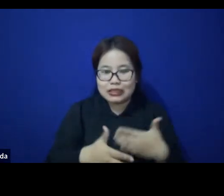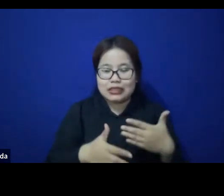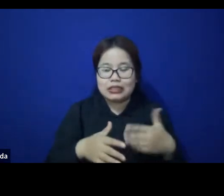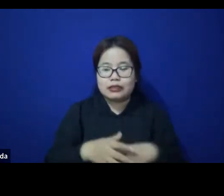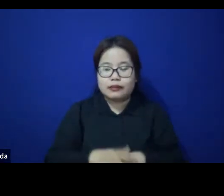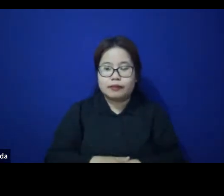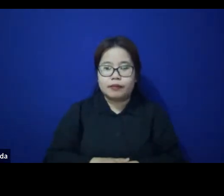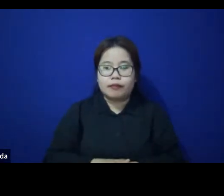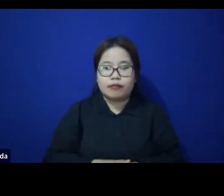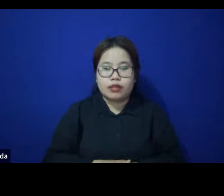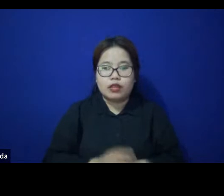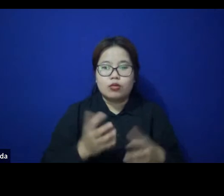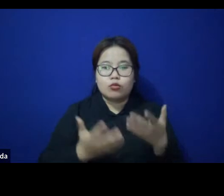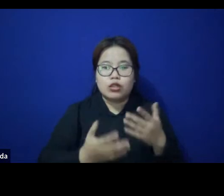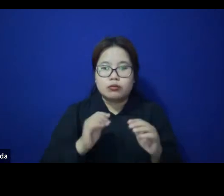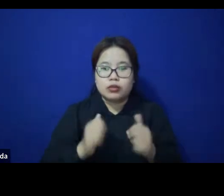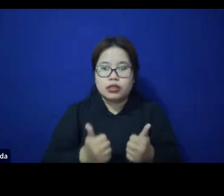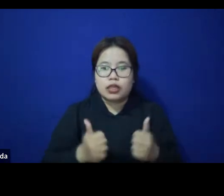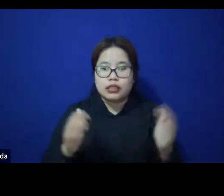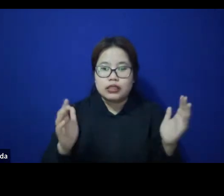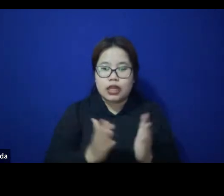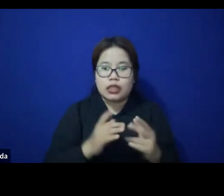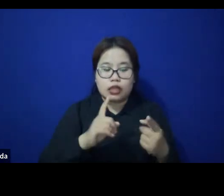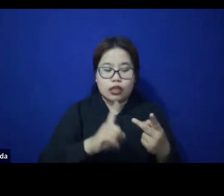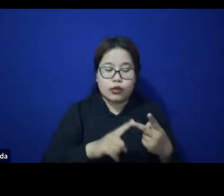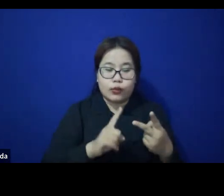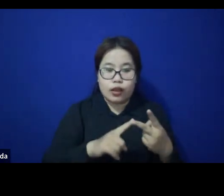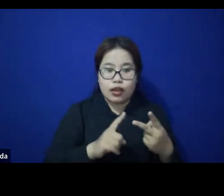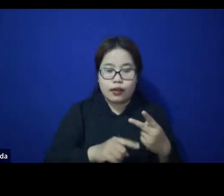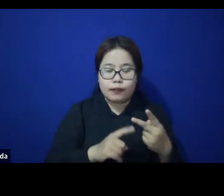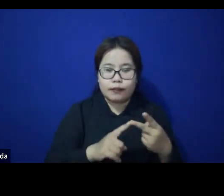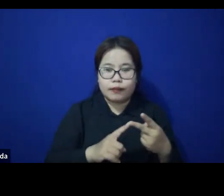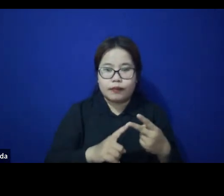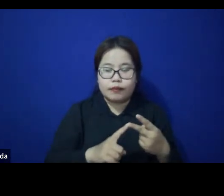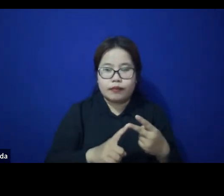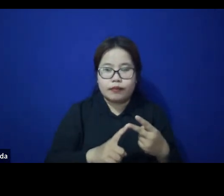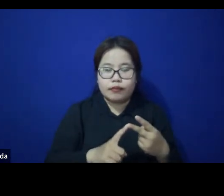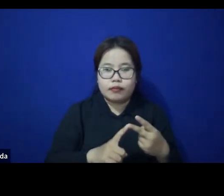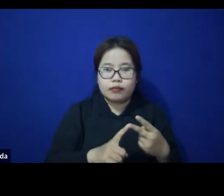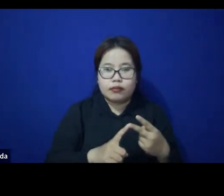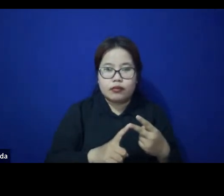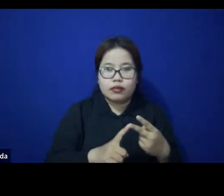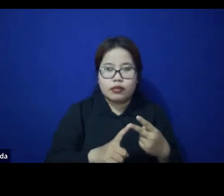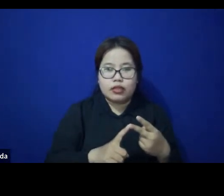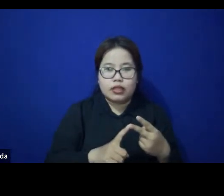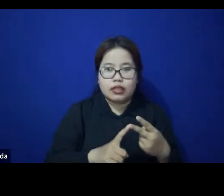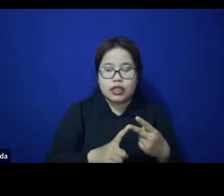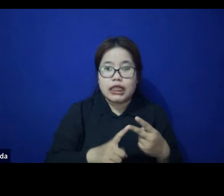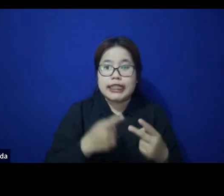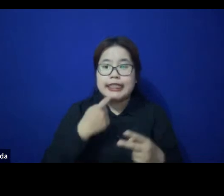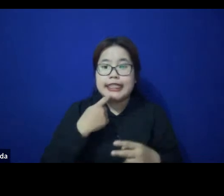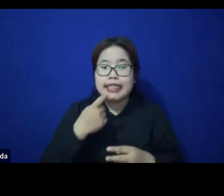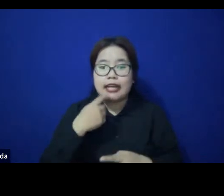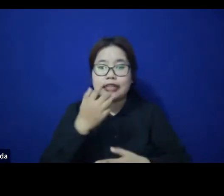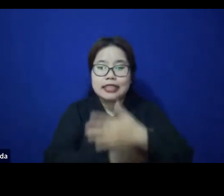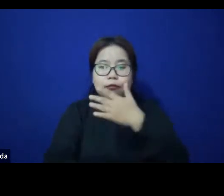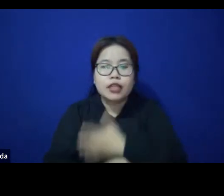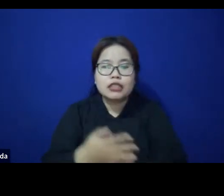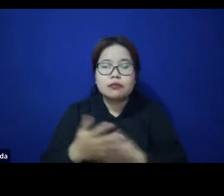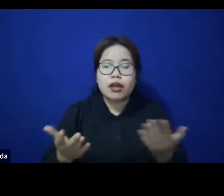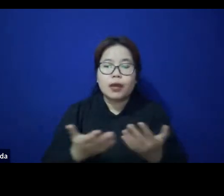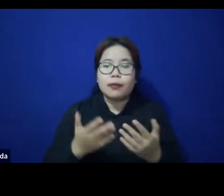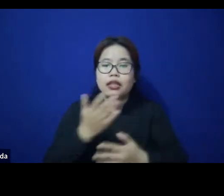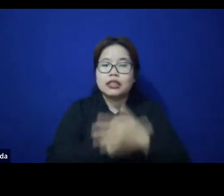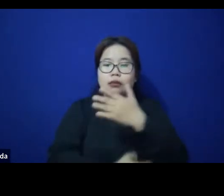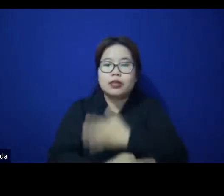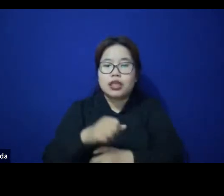of her disability impacts on her teeth. And the key thing is she has a high pain threshold. So